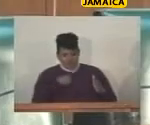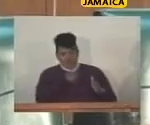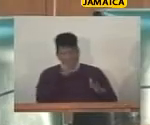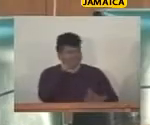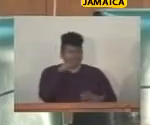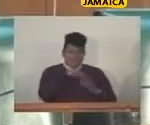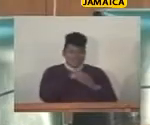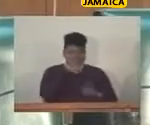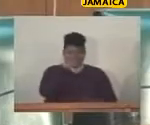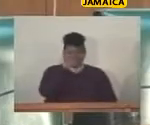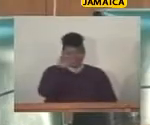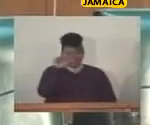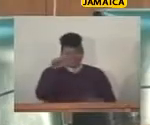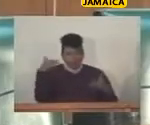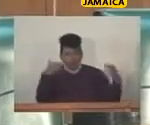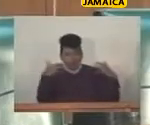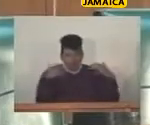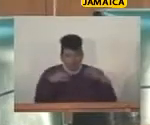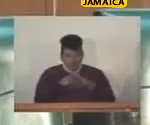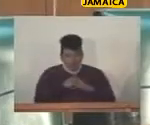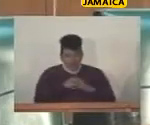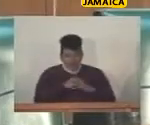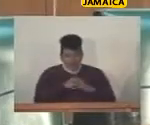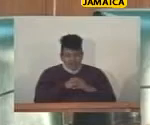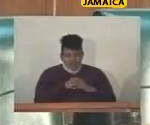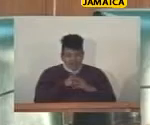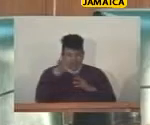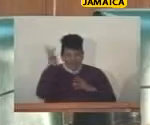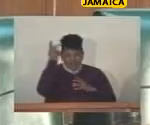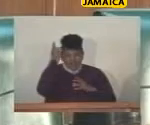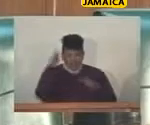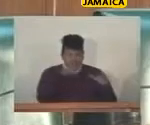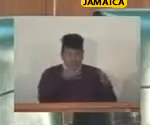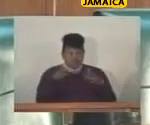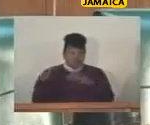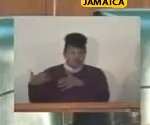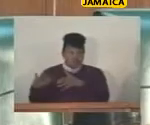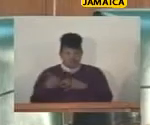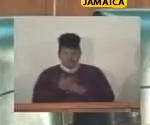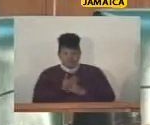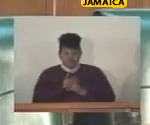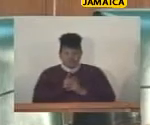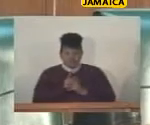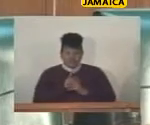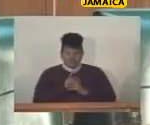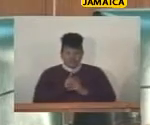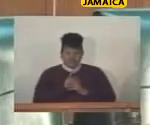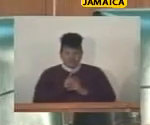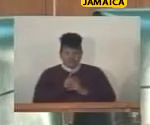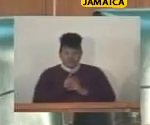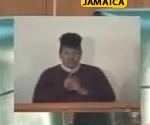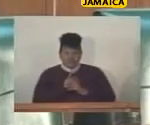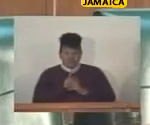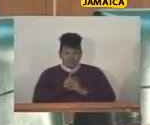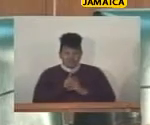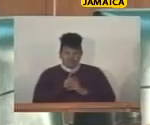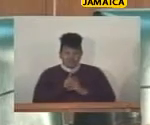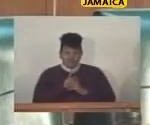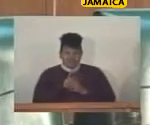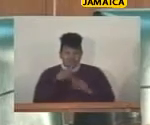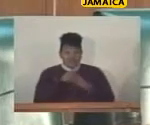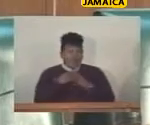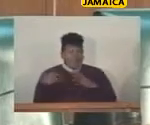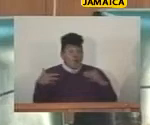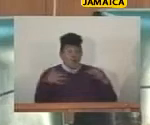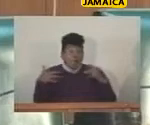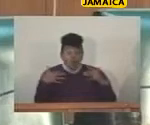war, and the political parties are not in that sort of warfare that